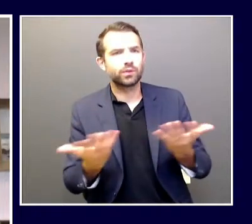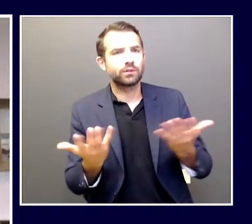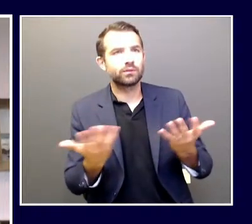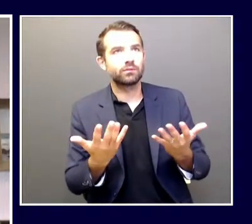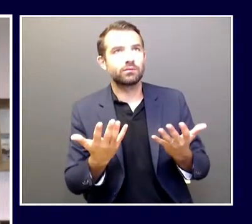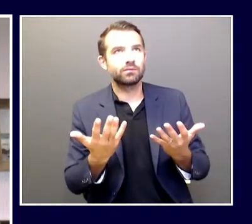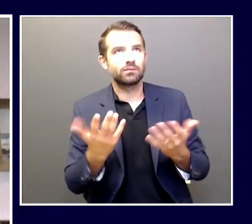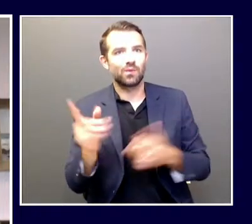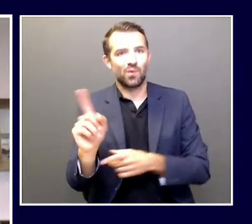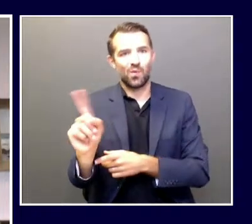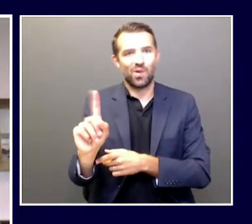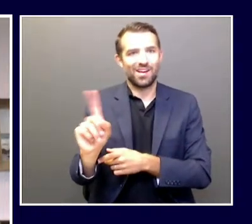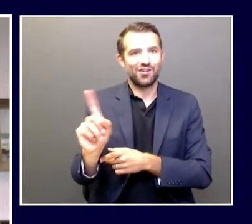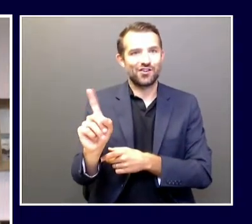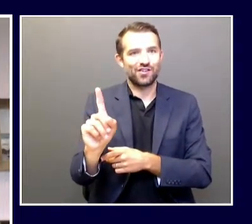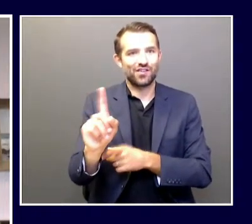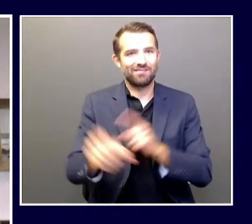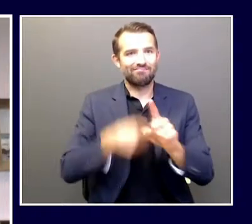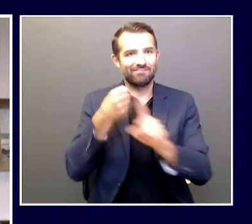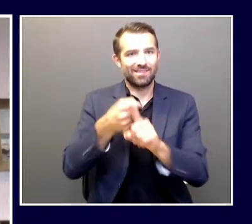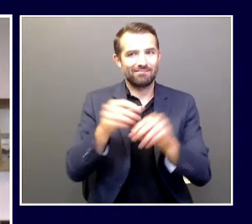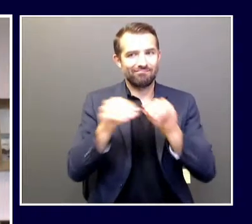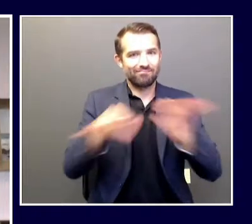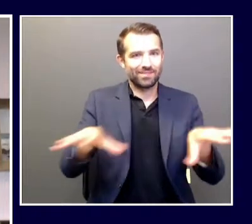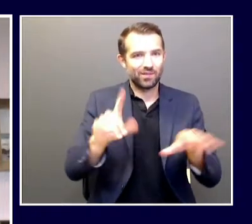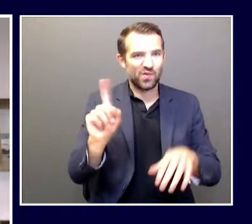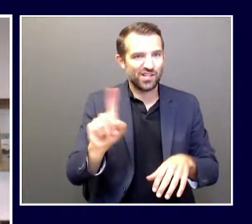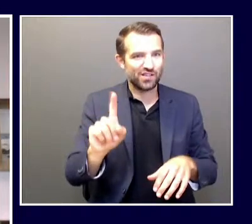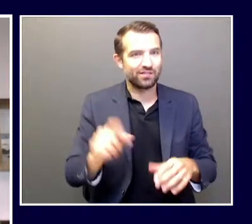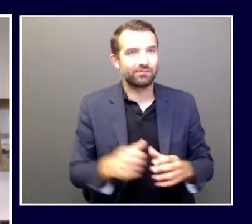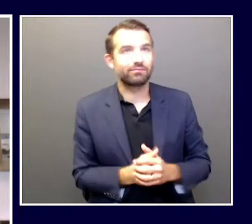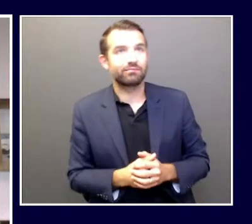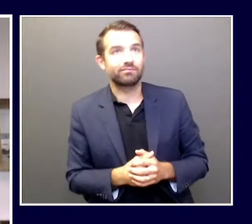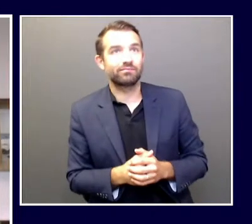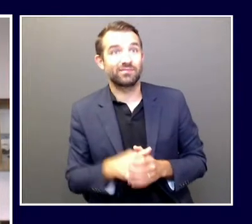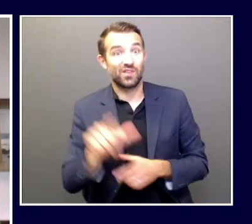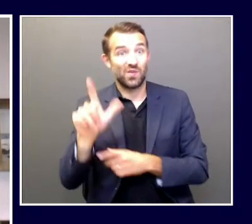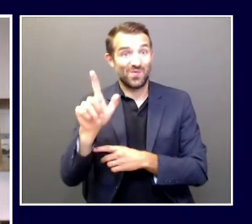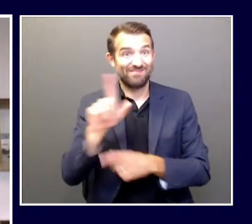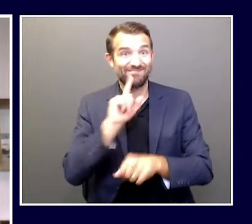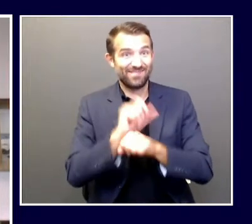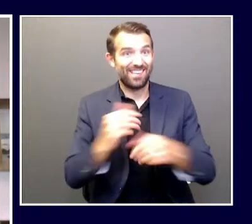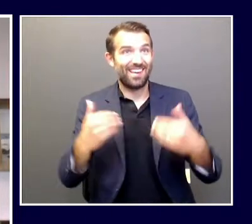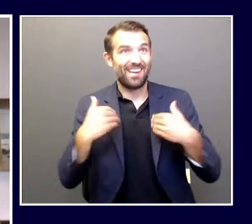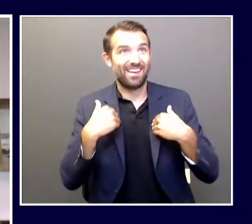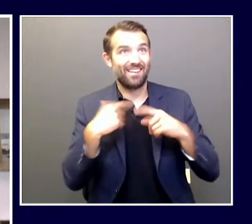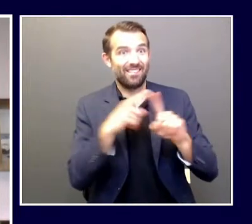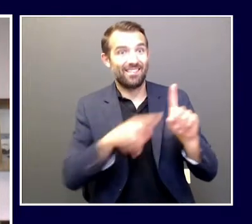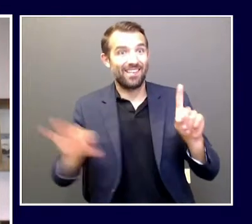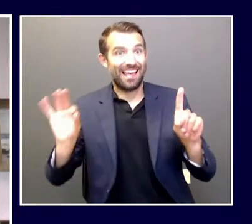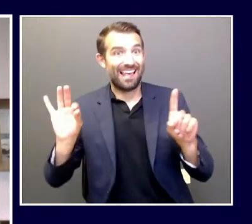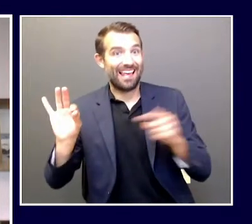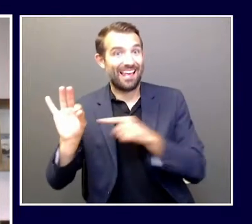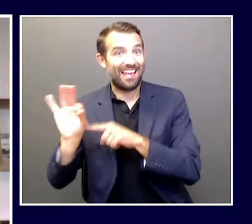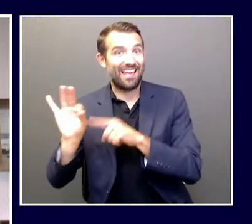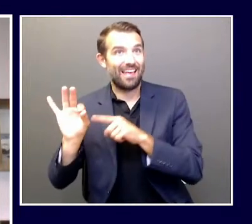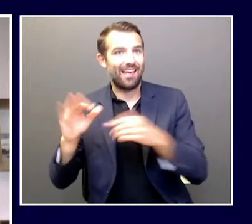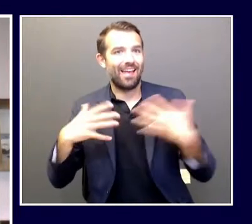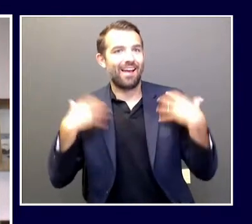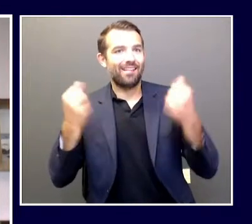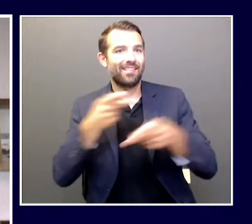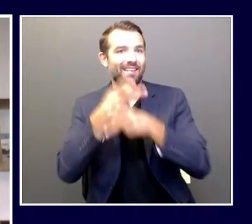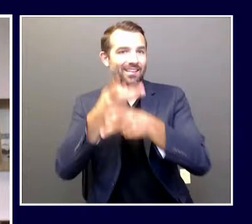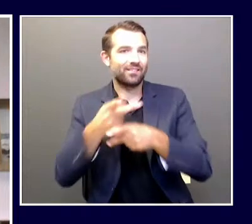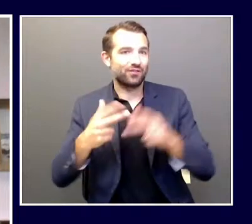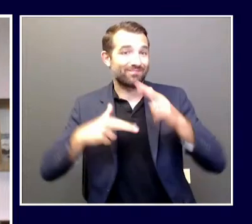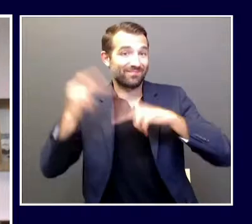are. Of those 21 open outbreaks, 9 are in healthcare facilities.